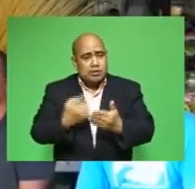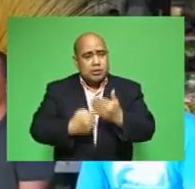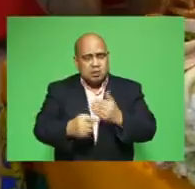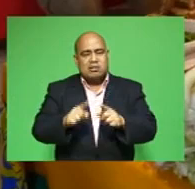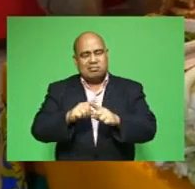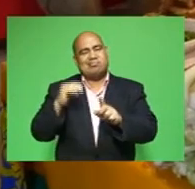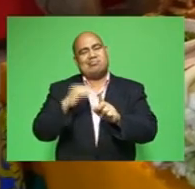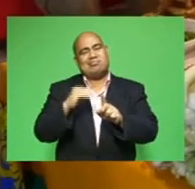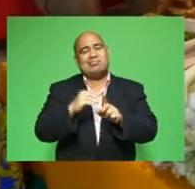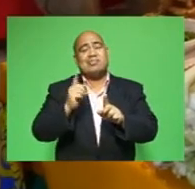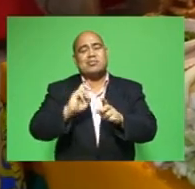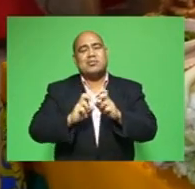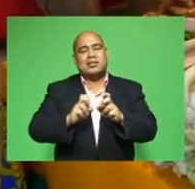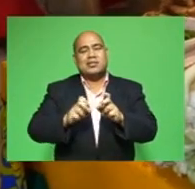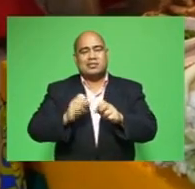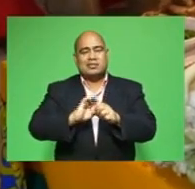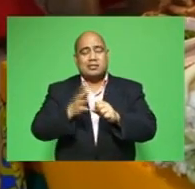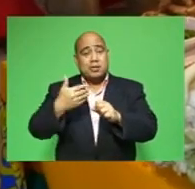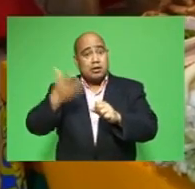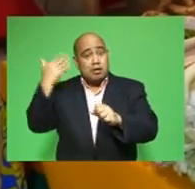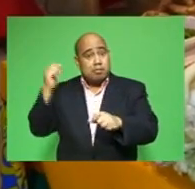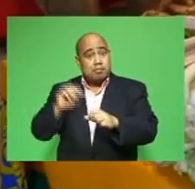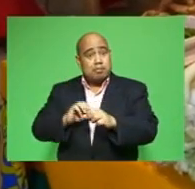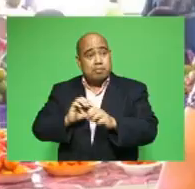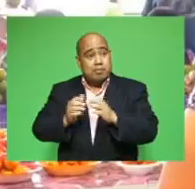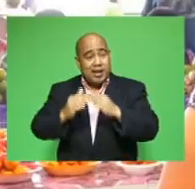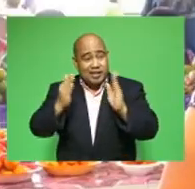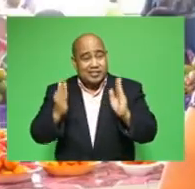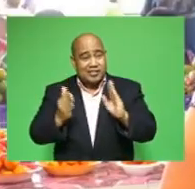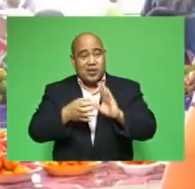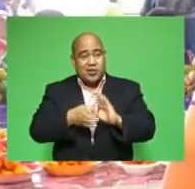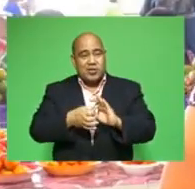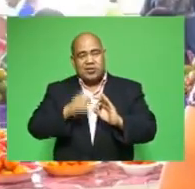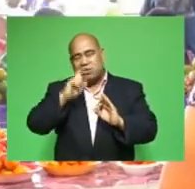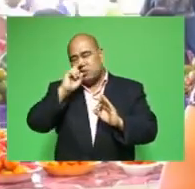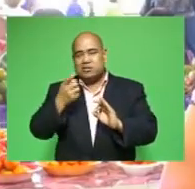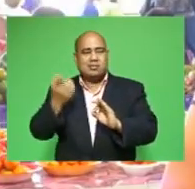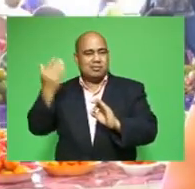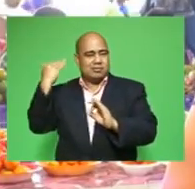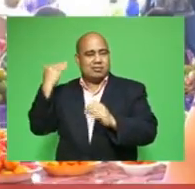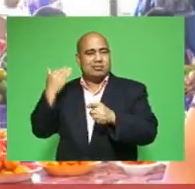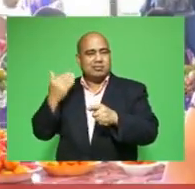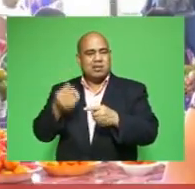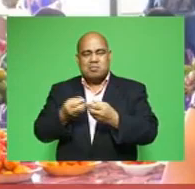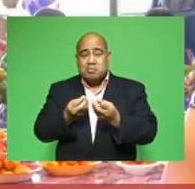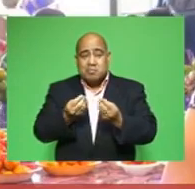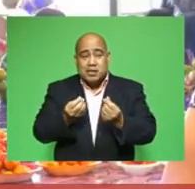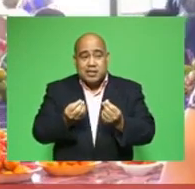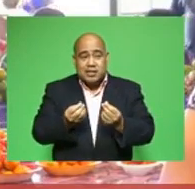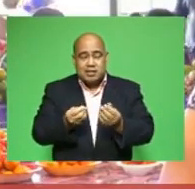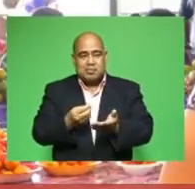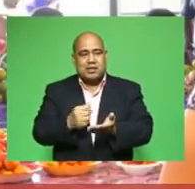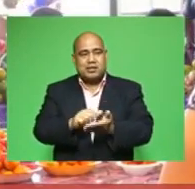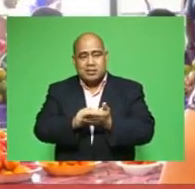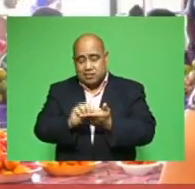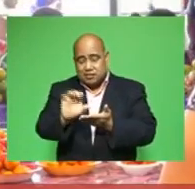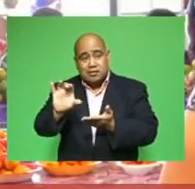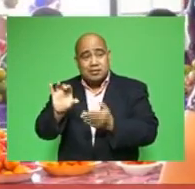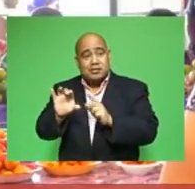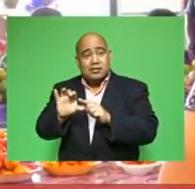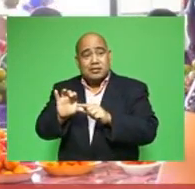own house is now fading away. The money that we have kept, we kept because we're